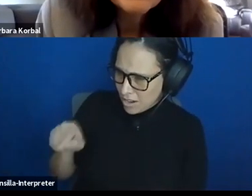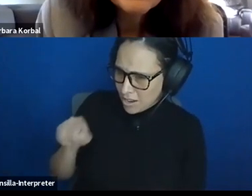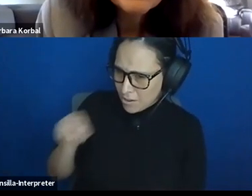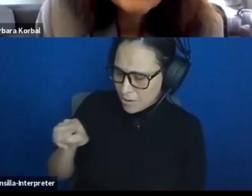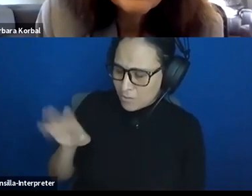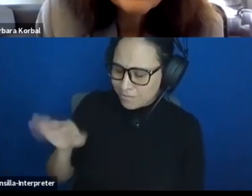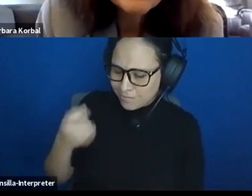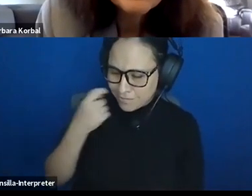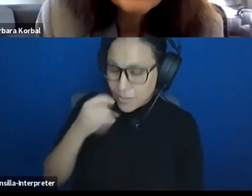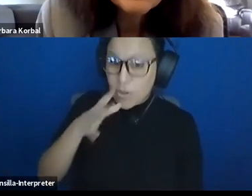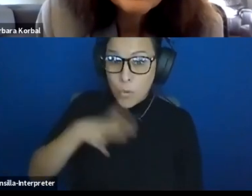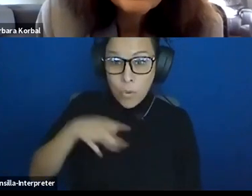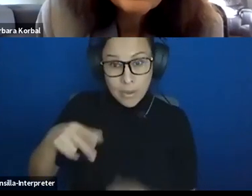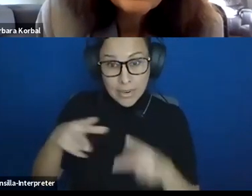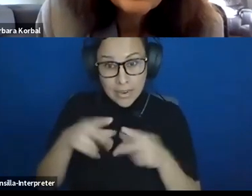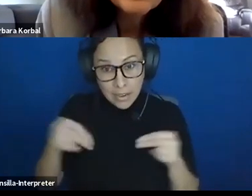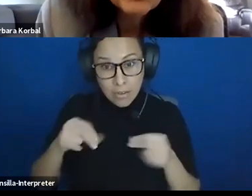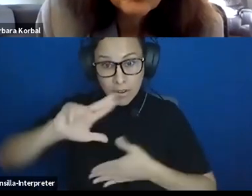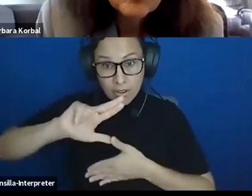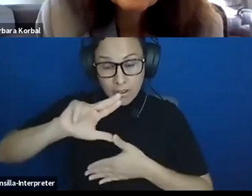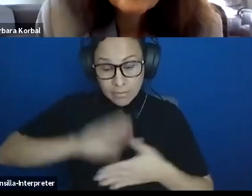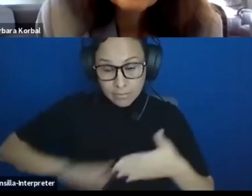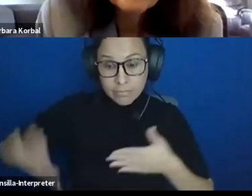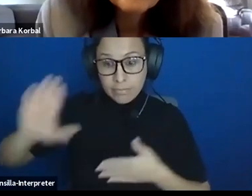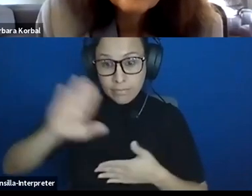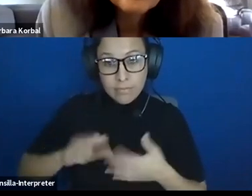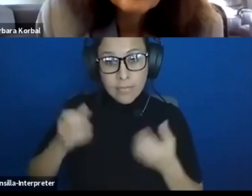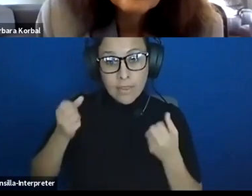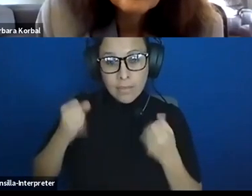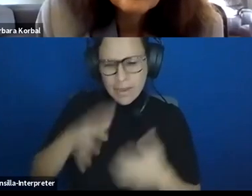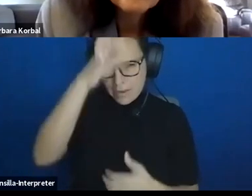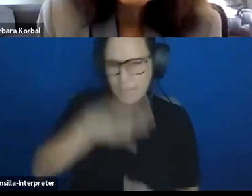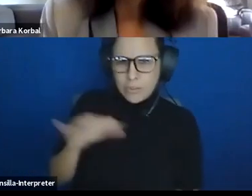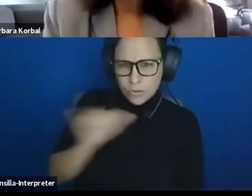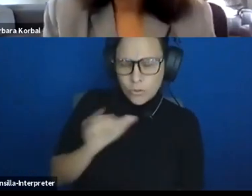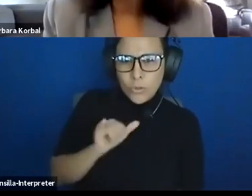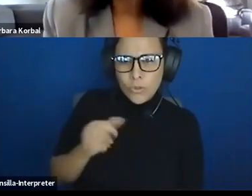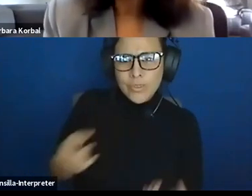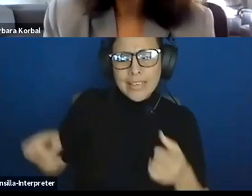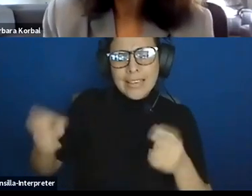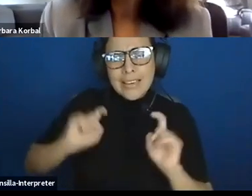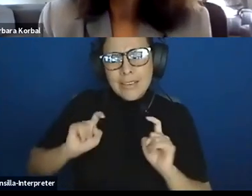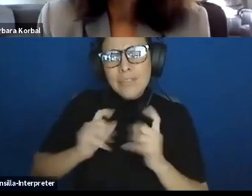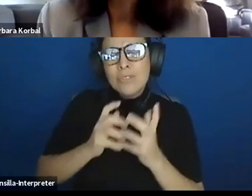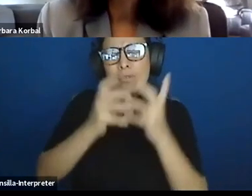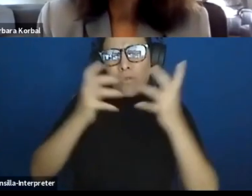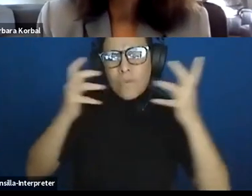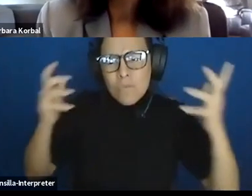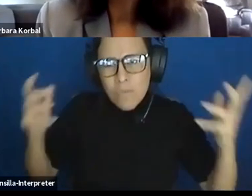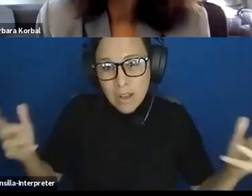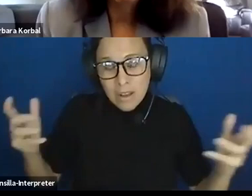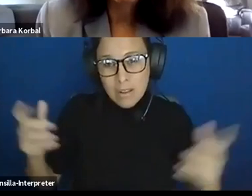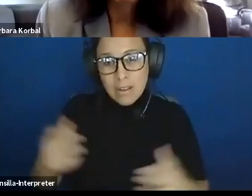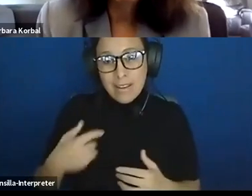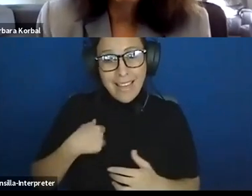women in Nicaragua, the women in Latin America, many of the men as well, gave me so much more than I have ever been